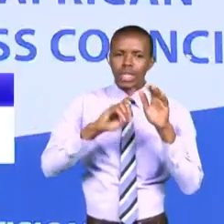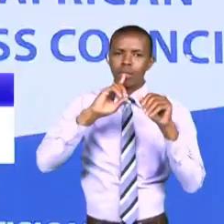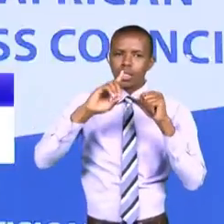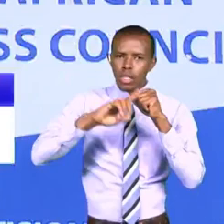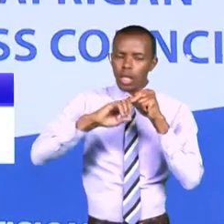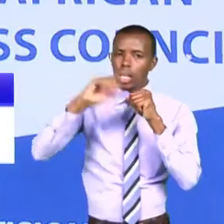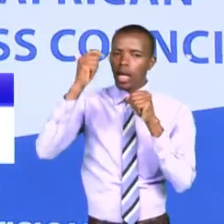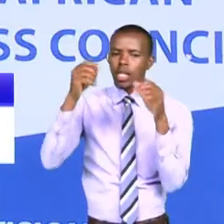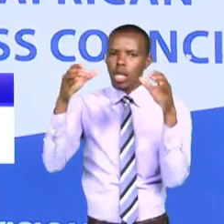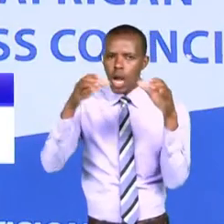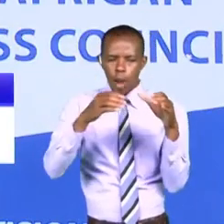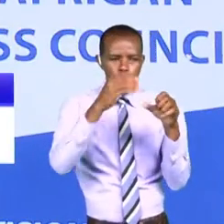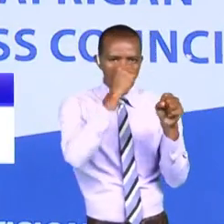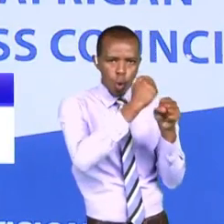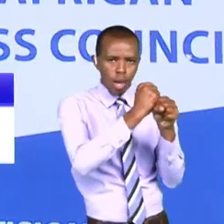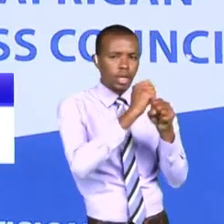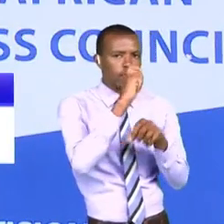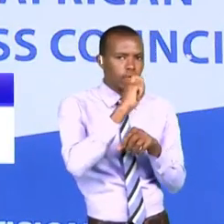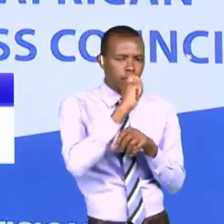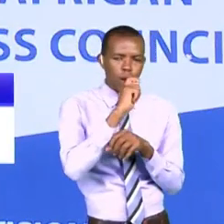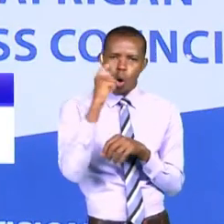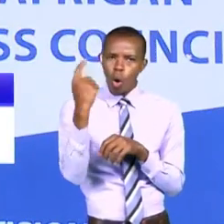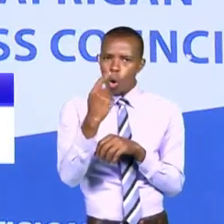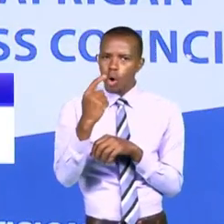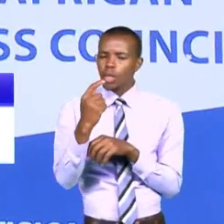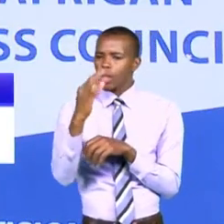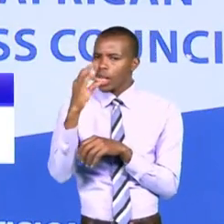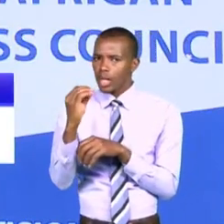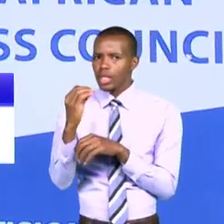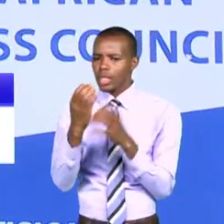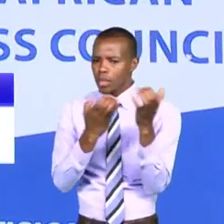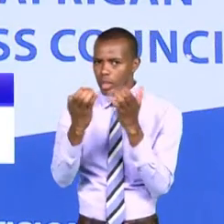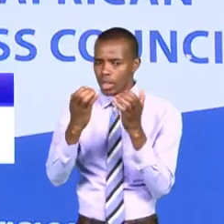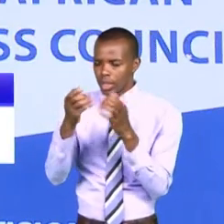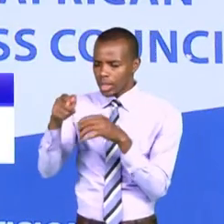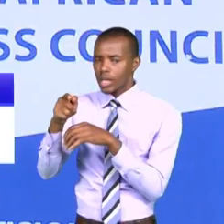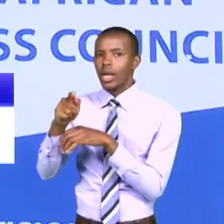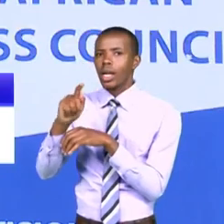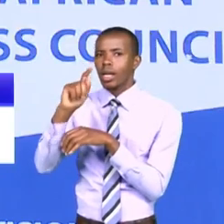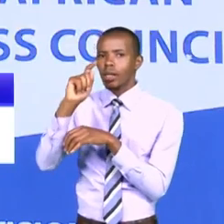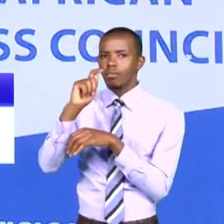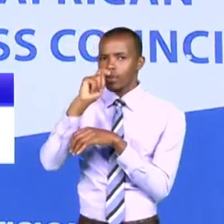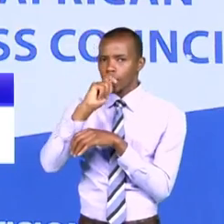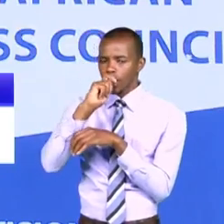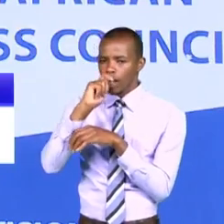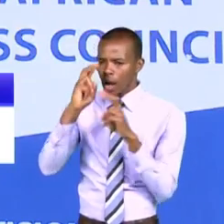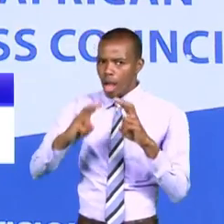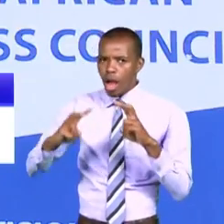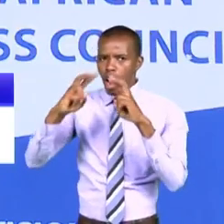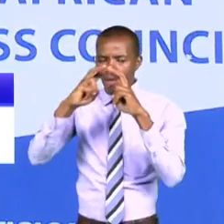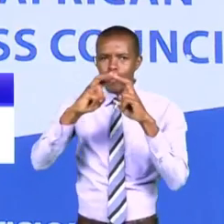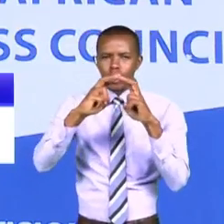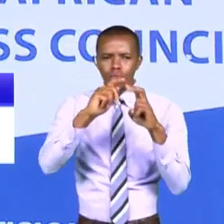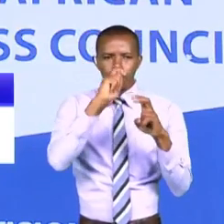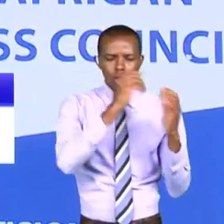Kenyan companies based in Tanzania, but only 30 Tanzanian businesses based in Kenya. The value of exports from Tanzania to